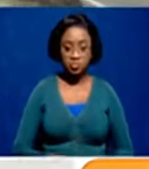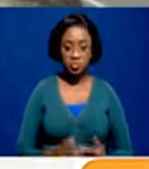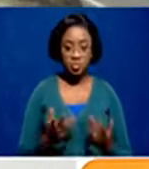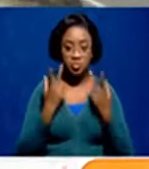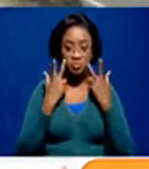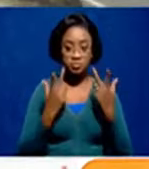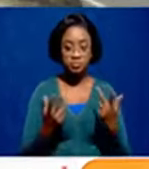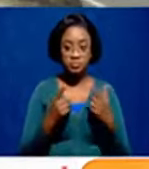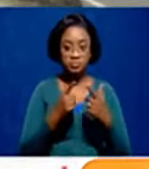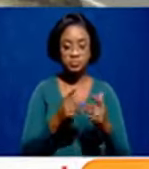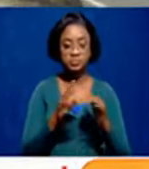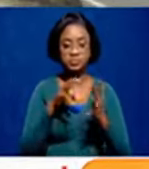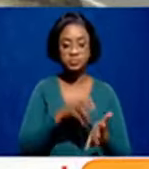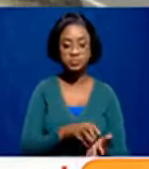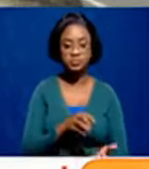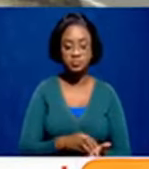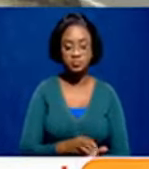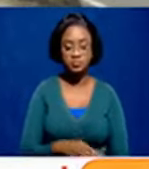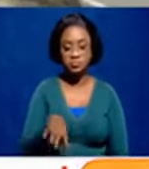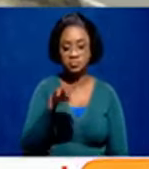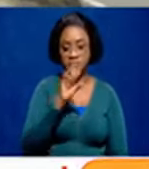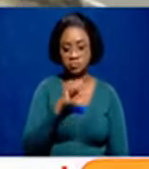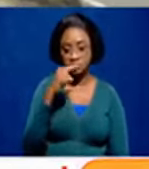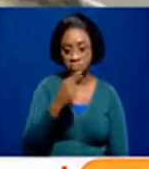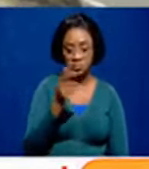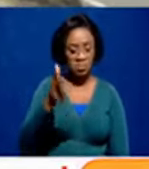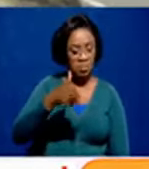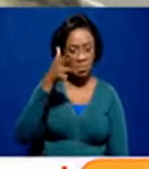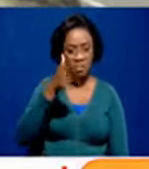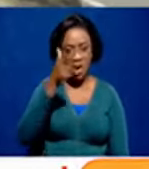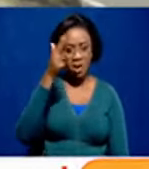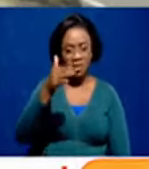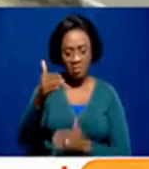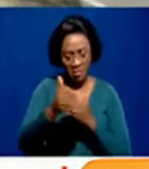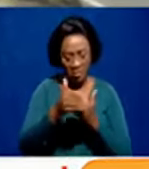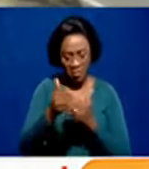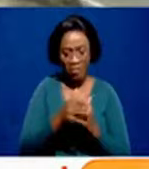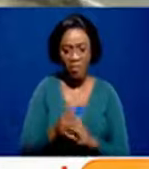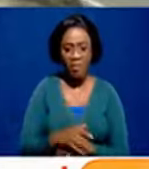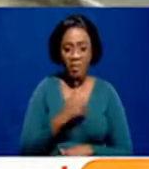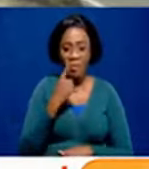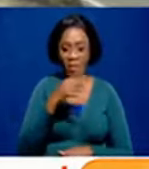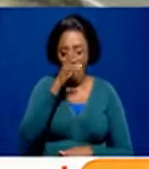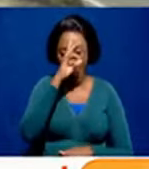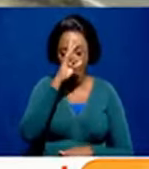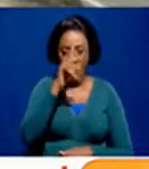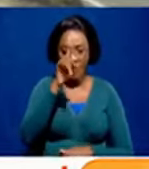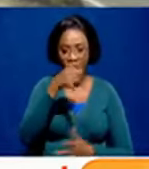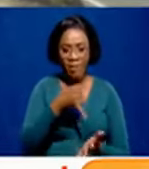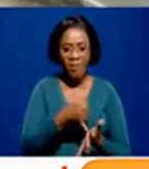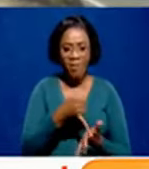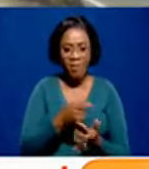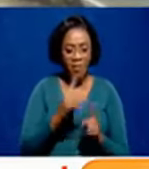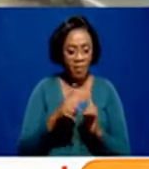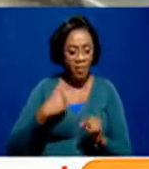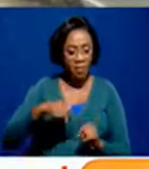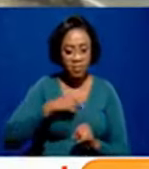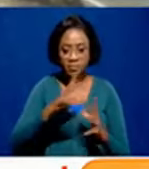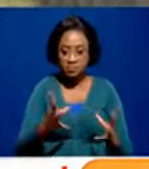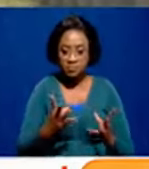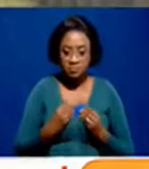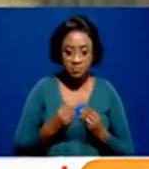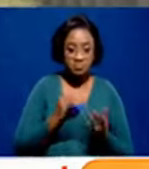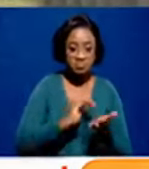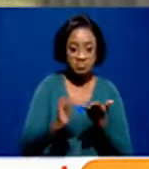where the SG was shot directly at by one of the police officers. We are not allowing